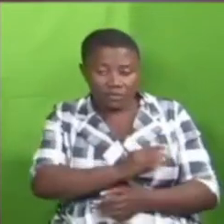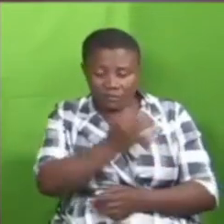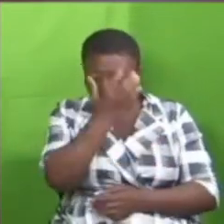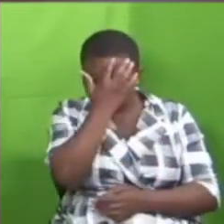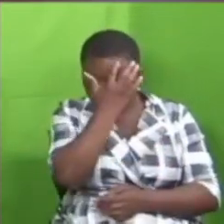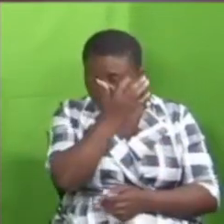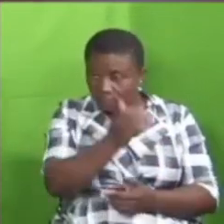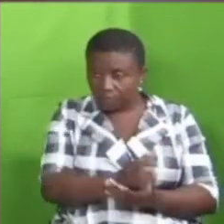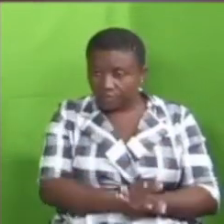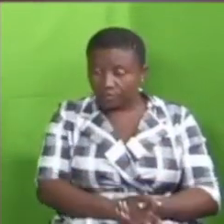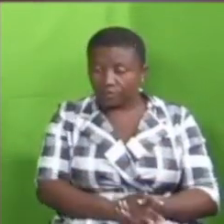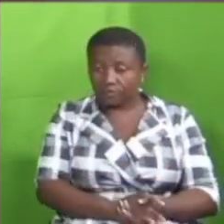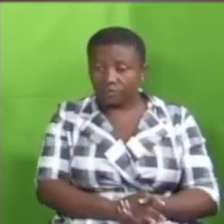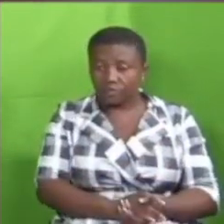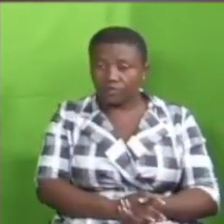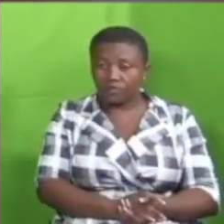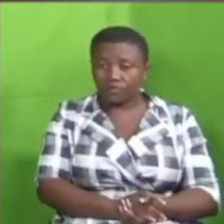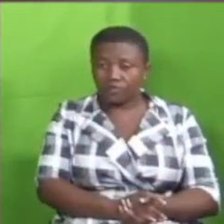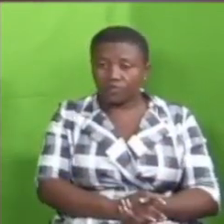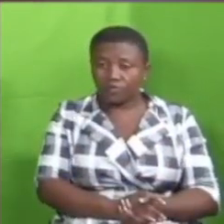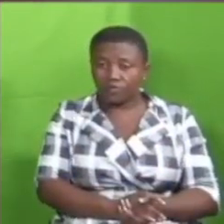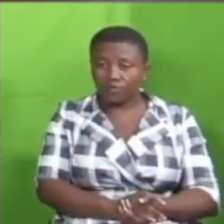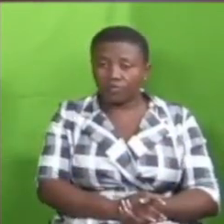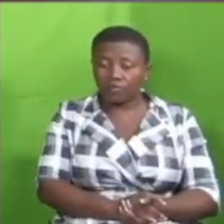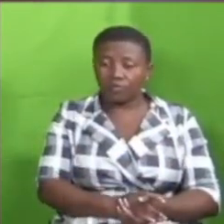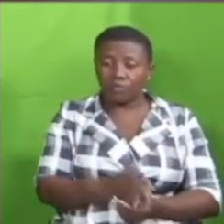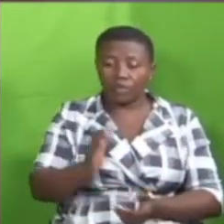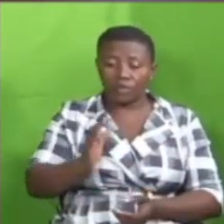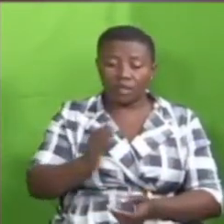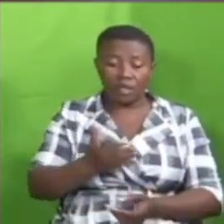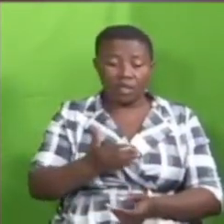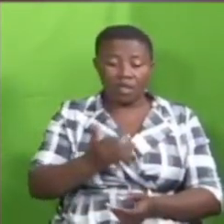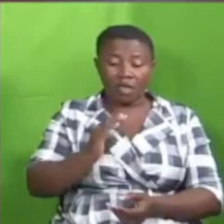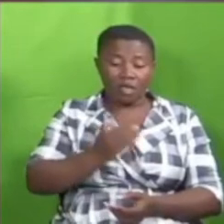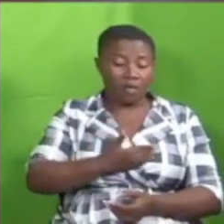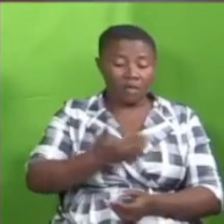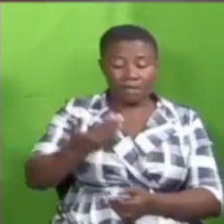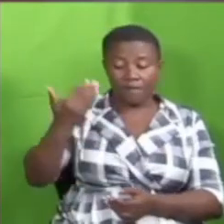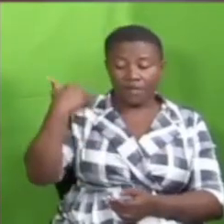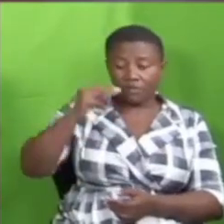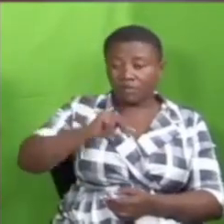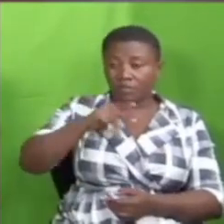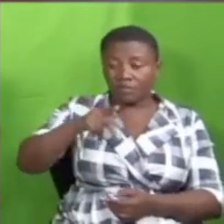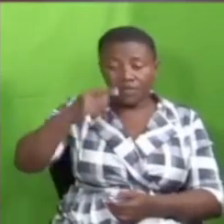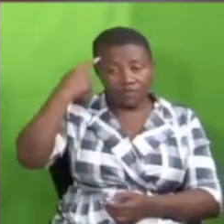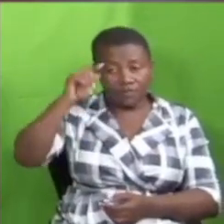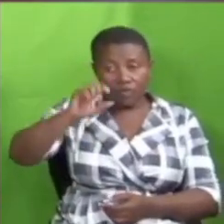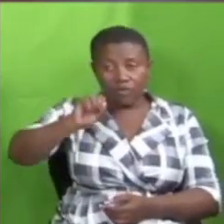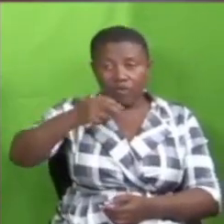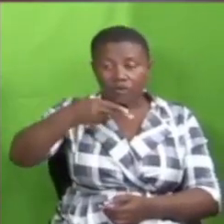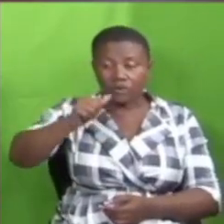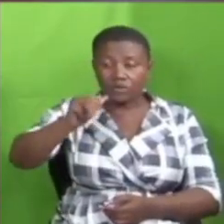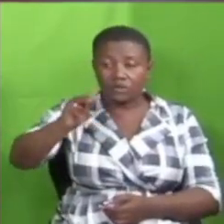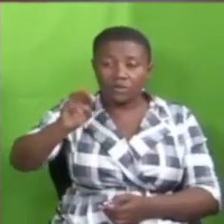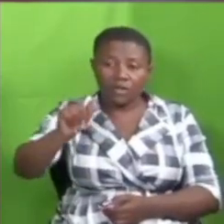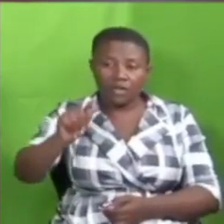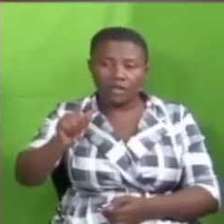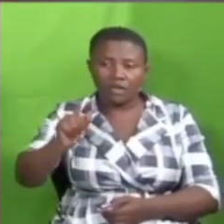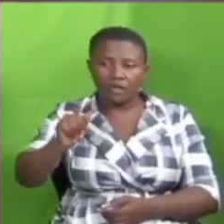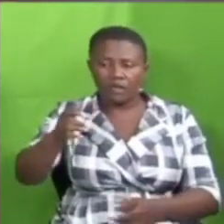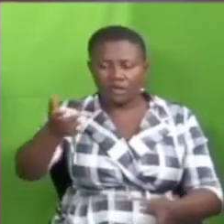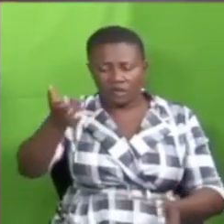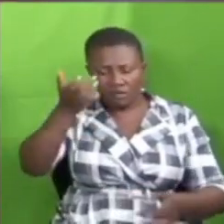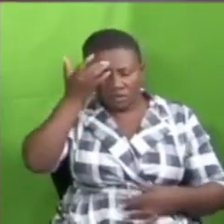Mr. Speaker, our colleague, the former MP for Shaman, got ill, sought